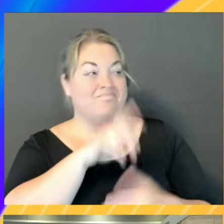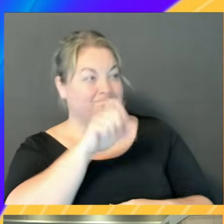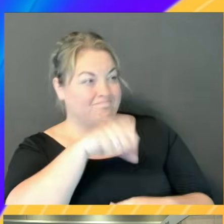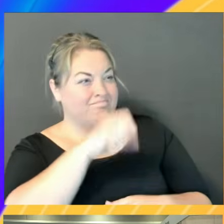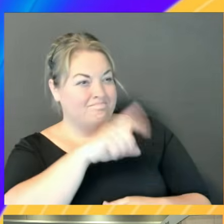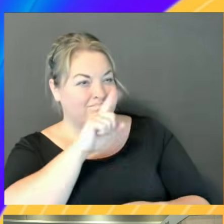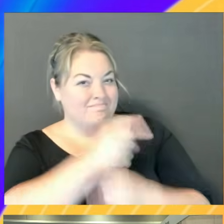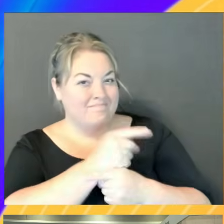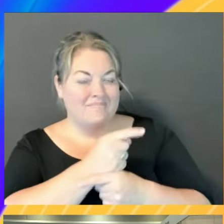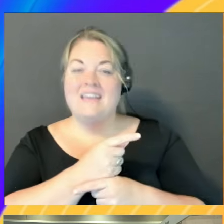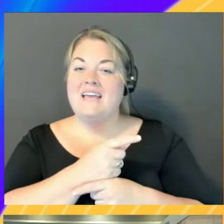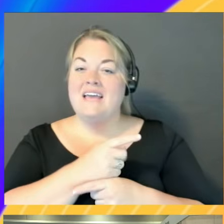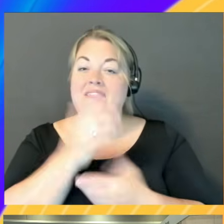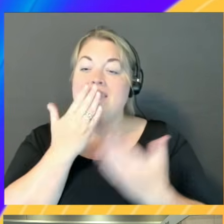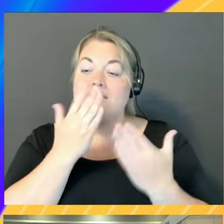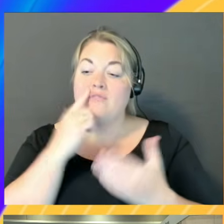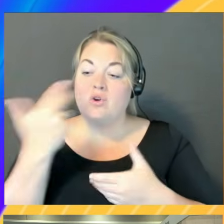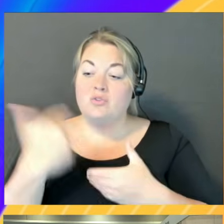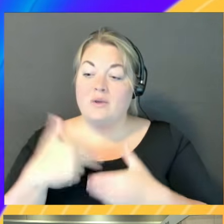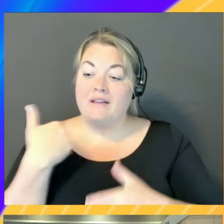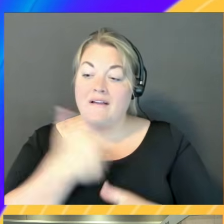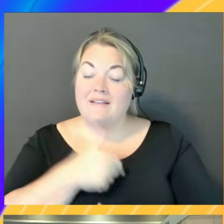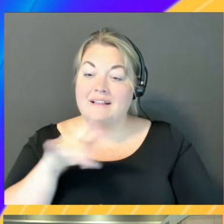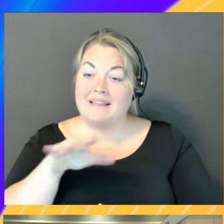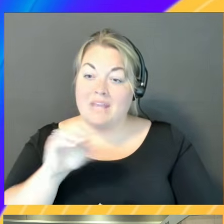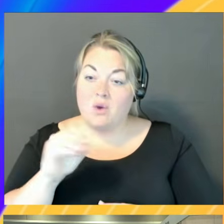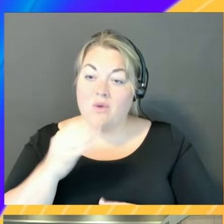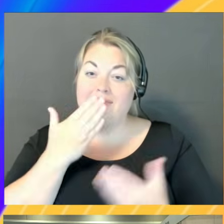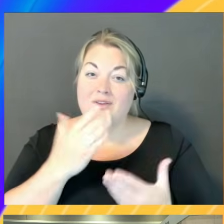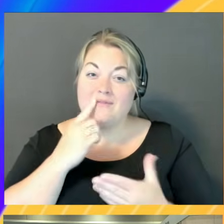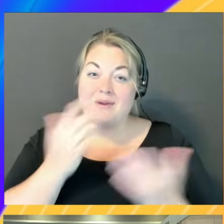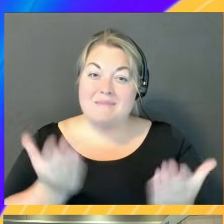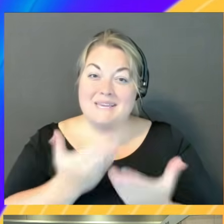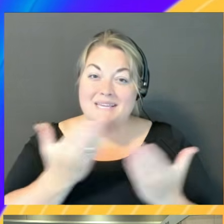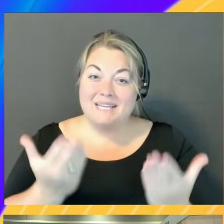everyone, thanks for tuning in. Leo, thank you very much for being here. Thanks for having me. Thanks, Leo. Nevas, it's good to meet you in person.